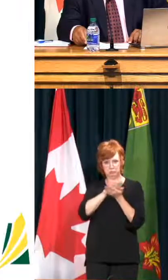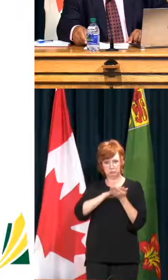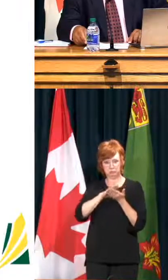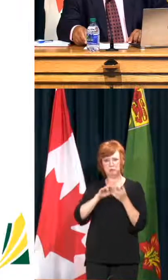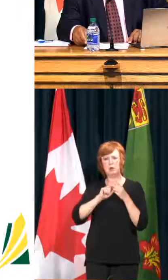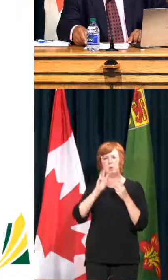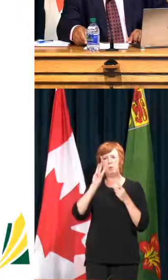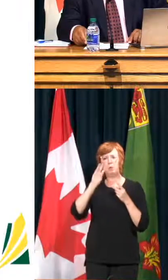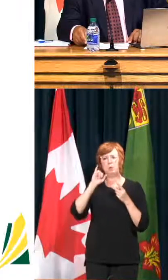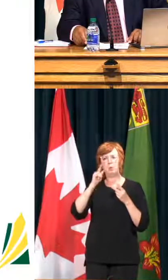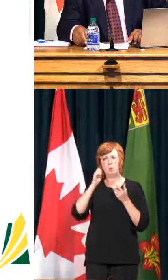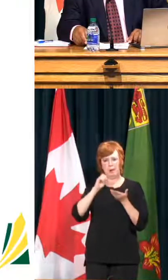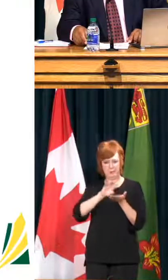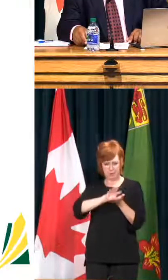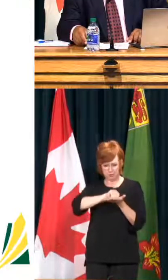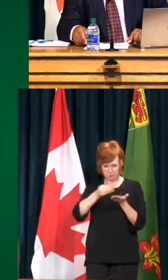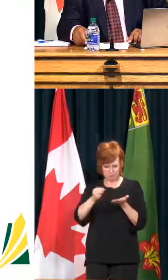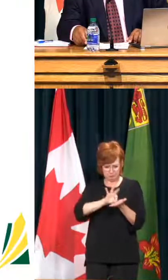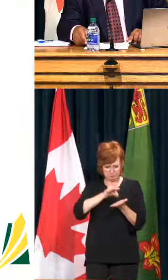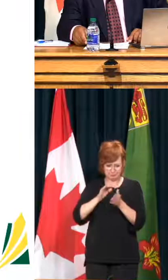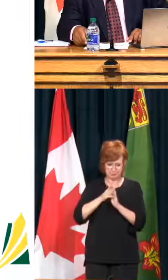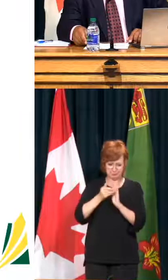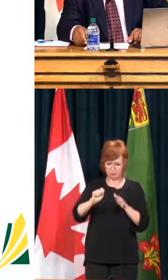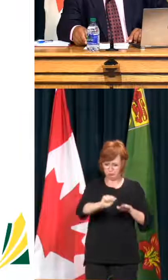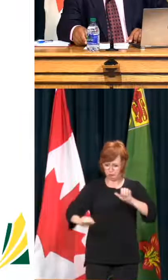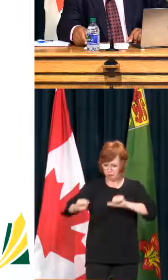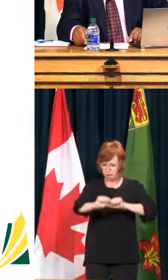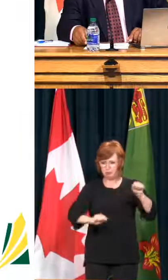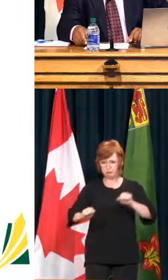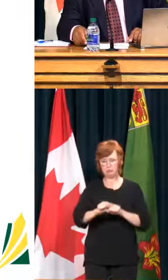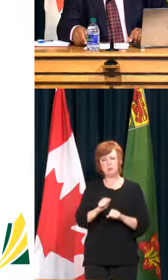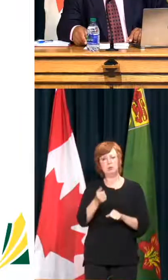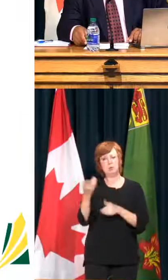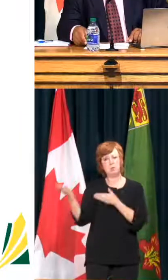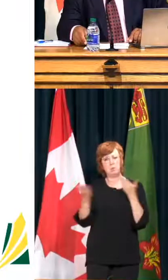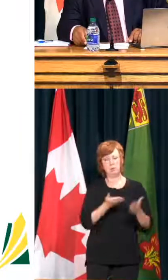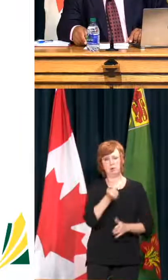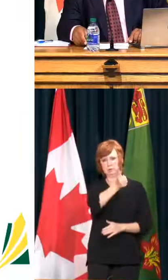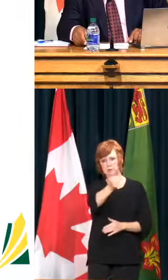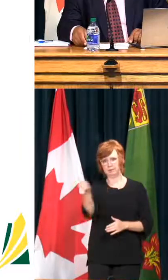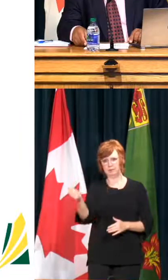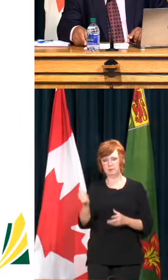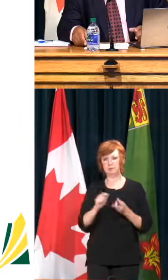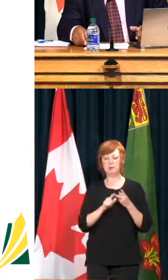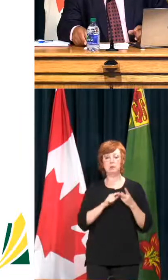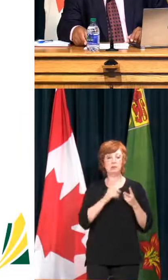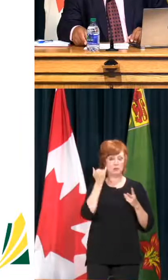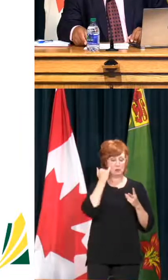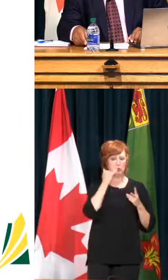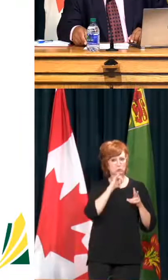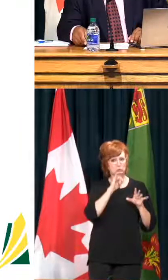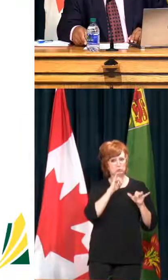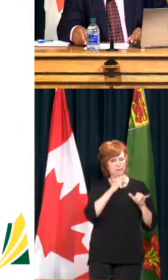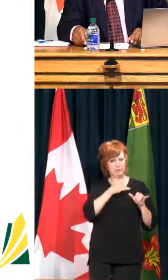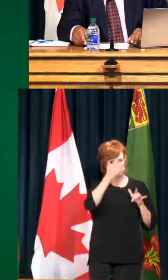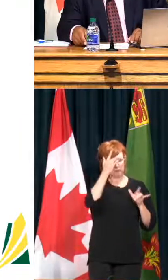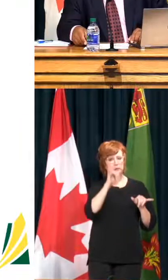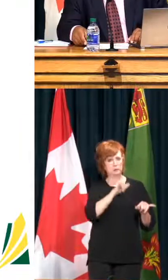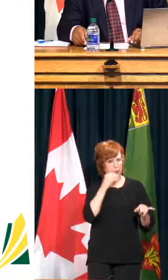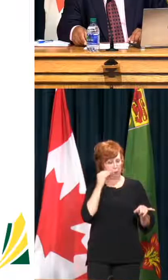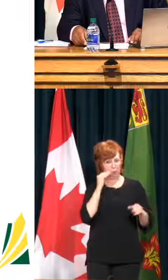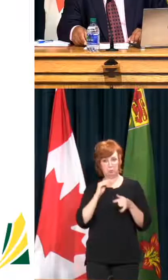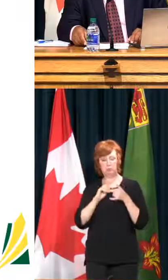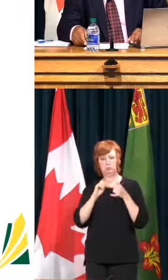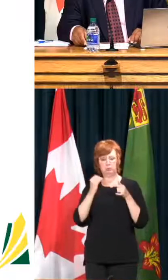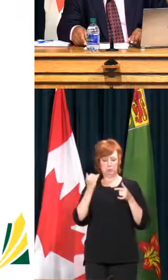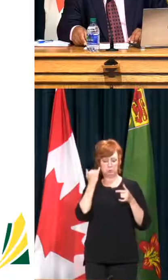rules that are in place. And of course, stay home if you're sick, and leave if you're not feeling well, and seek testing if your symptoms are consistent